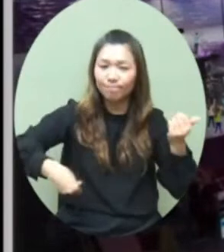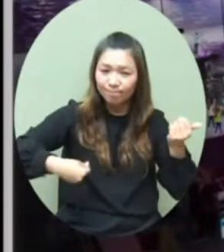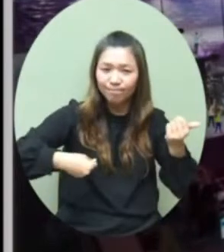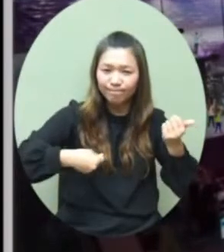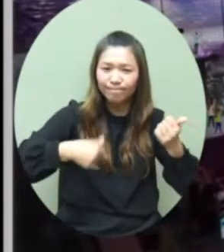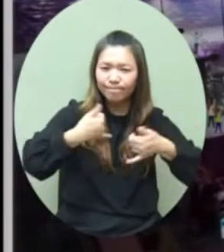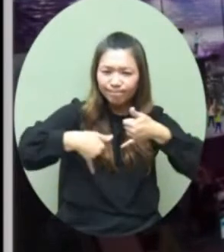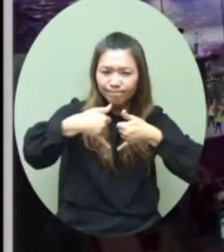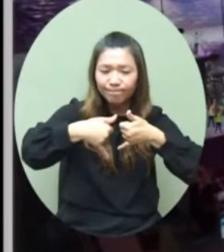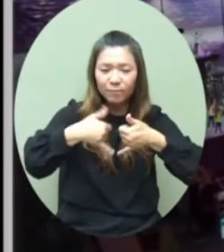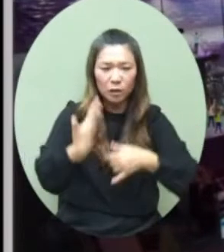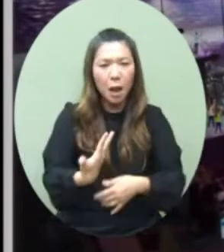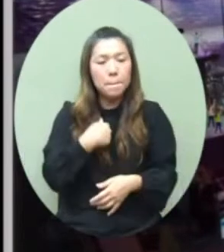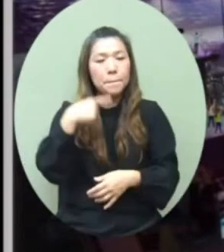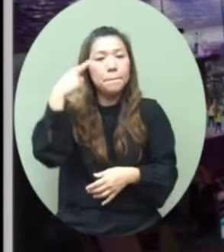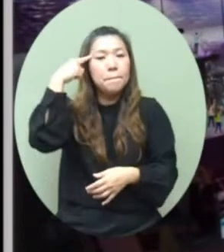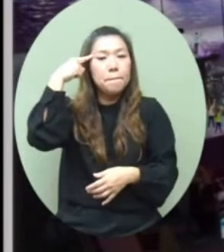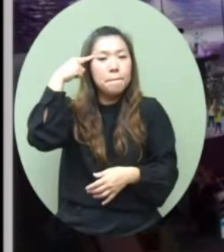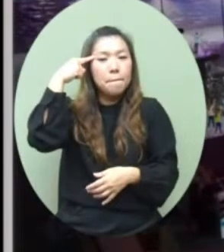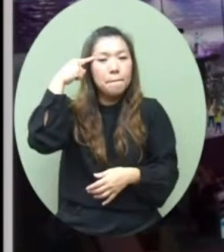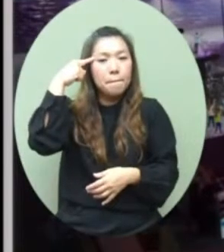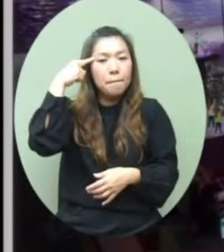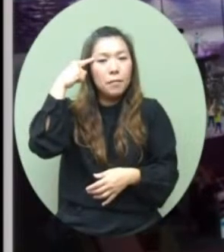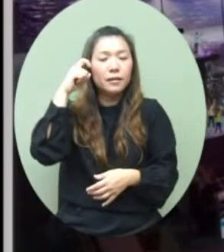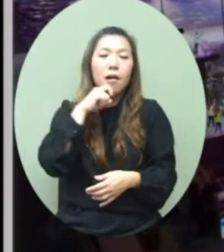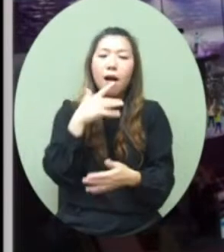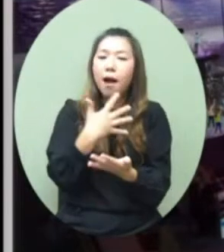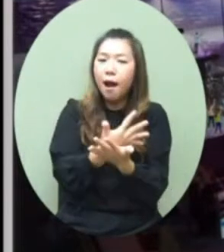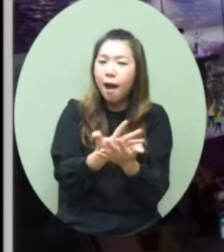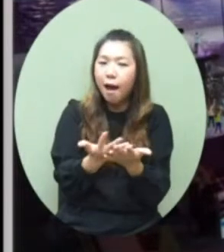water. We will invite different singers and artists.